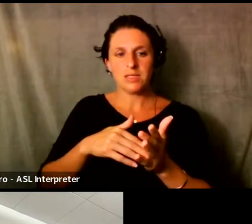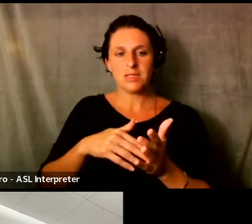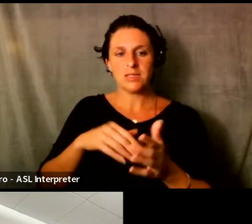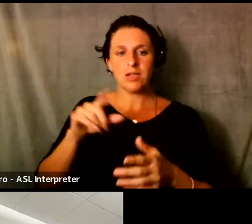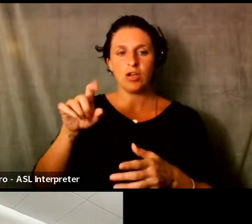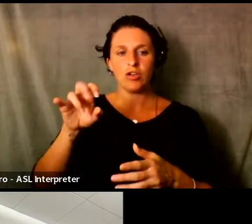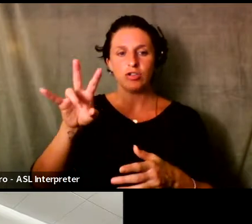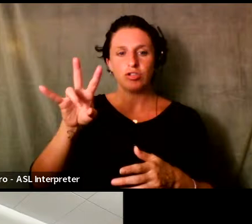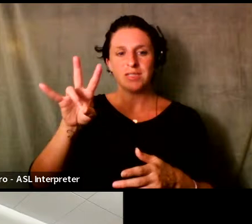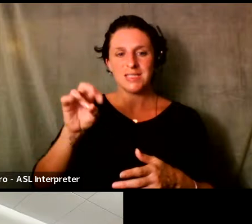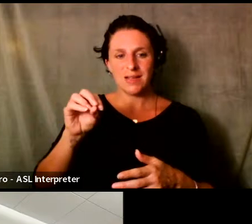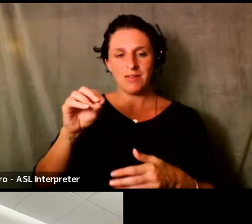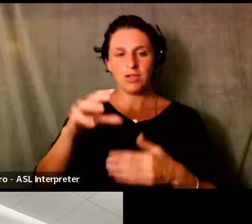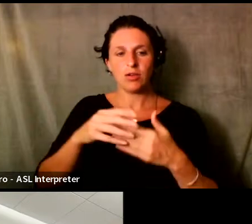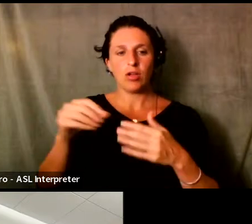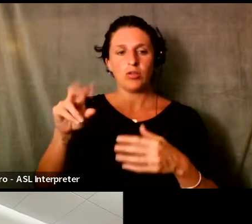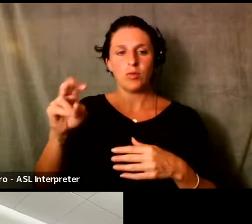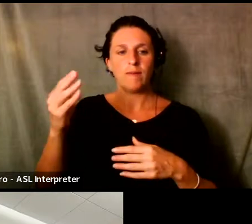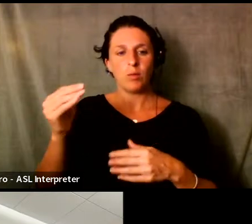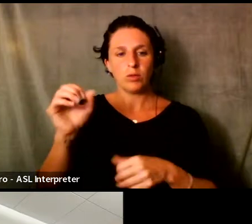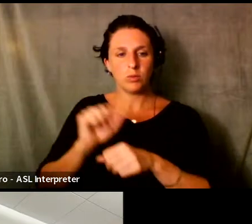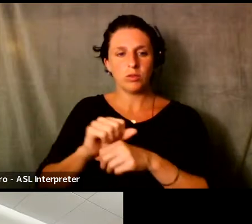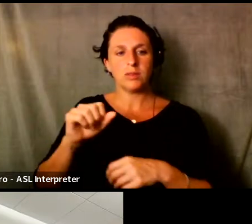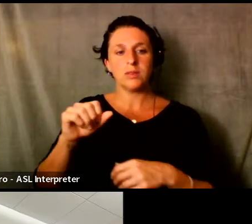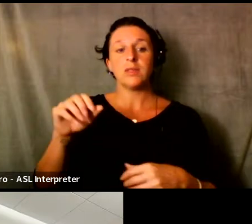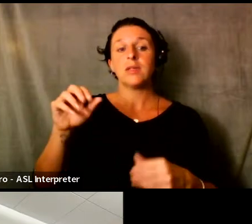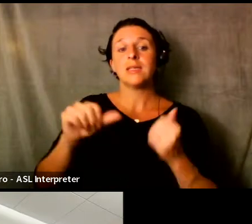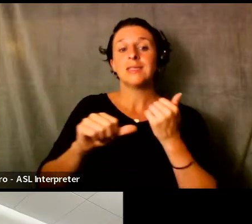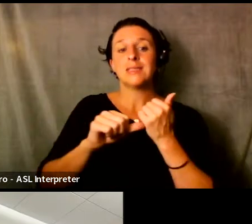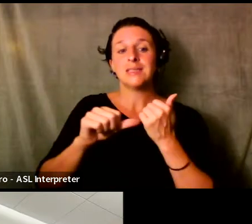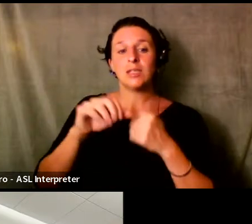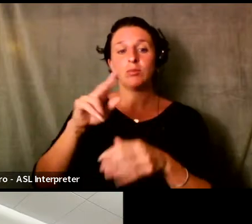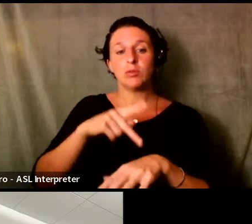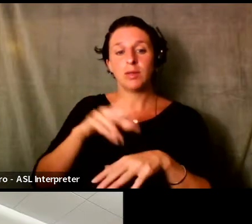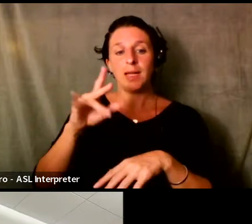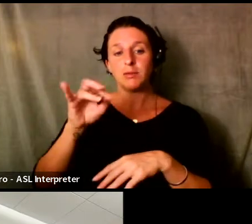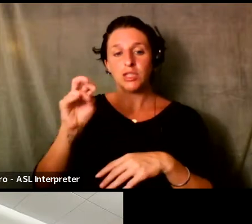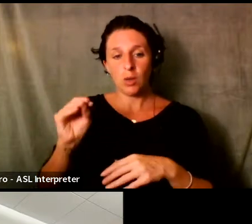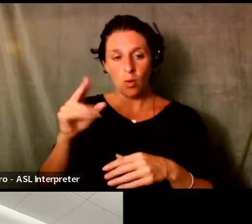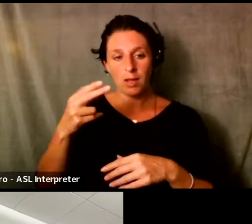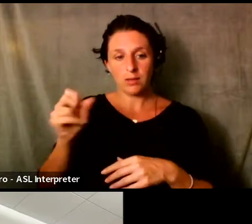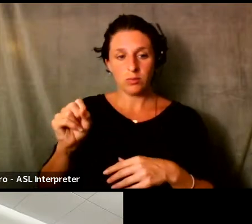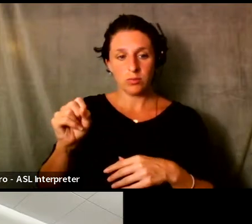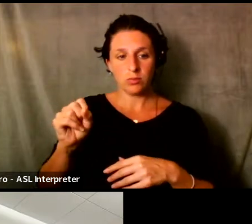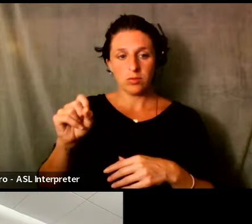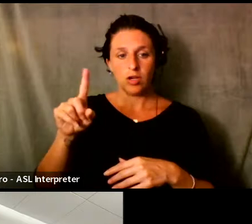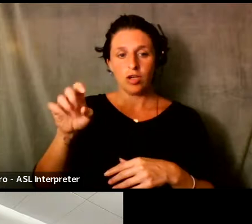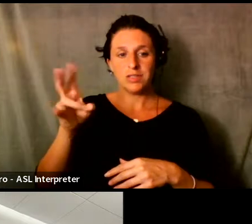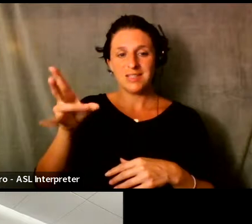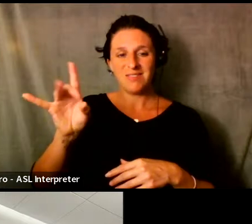$195,170, 214 workdays. Mauricio Rodriguez, assistant principal at Cappuccino High School, salary